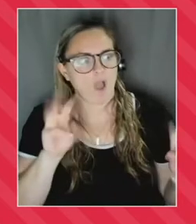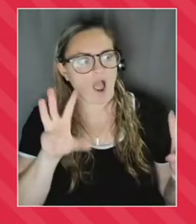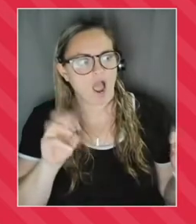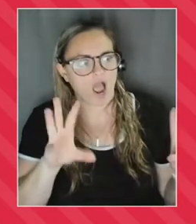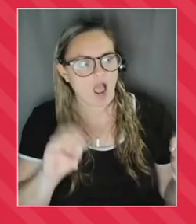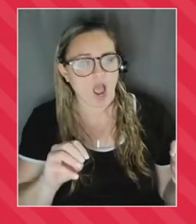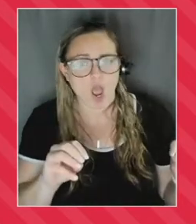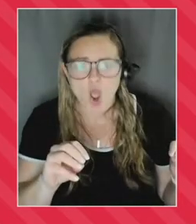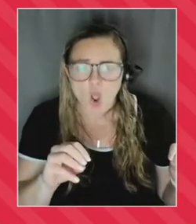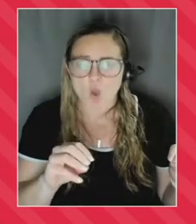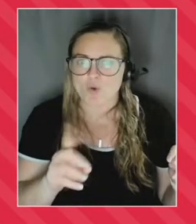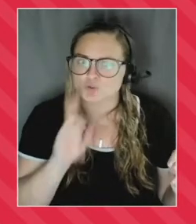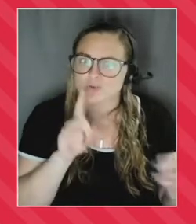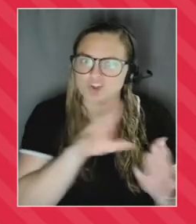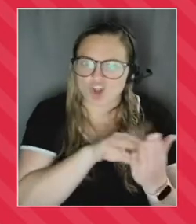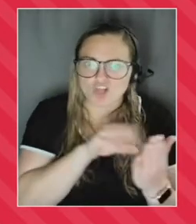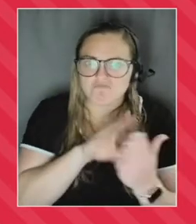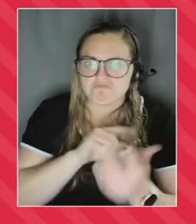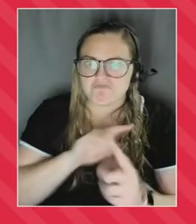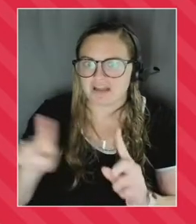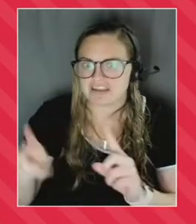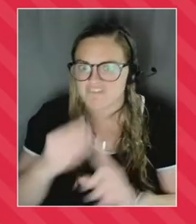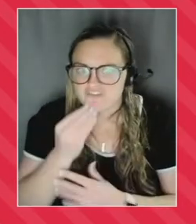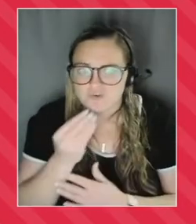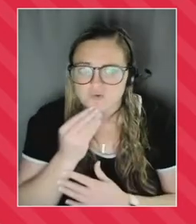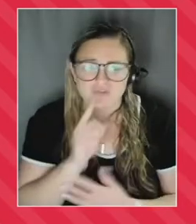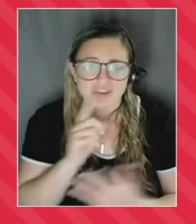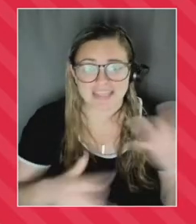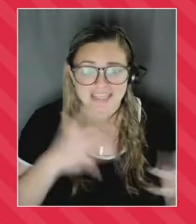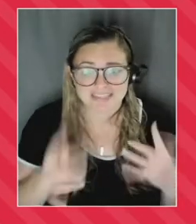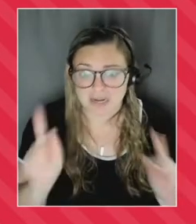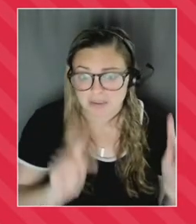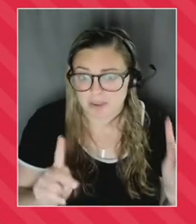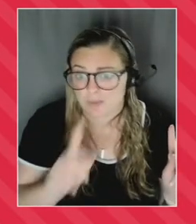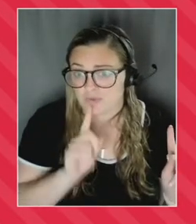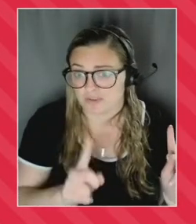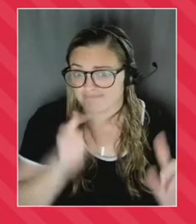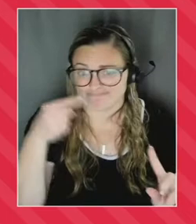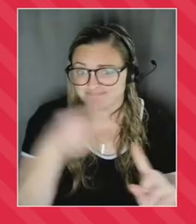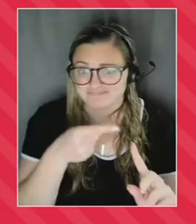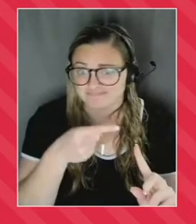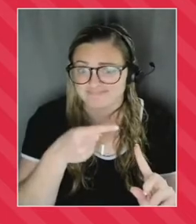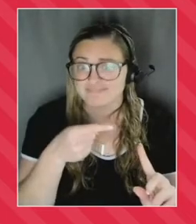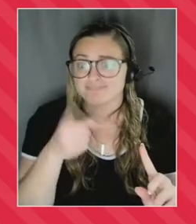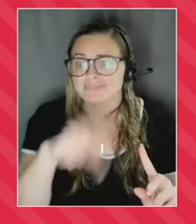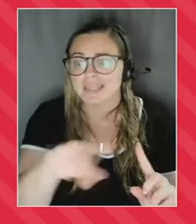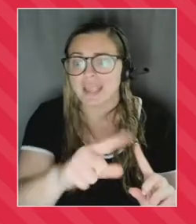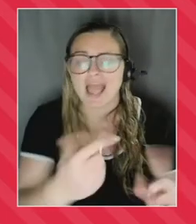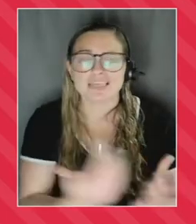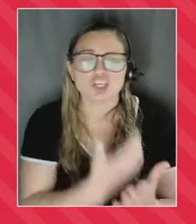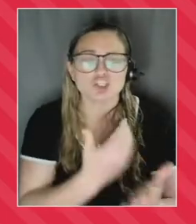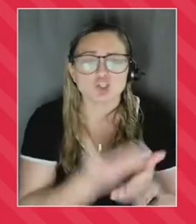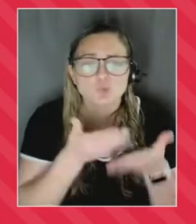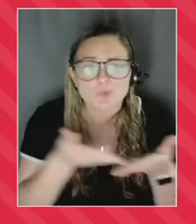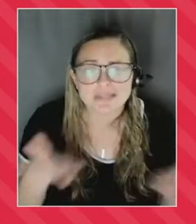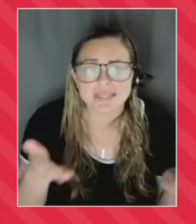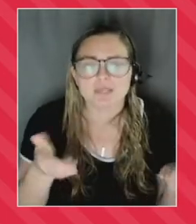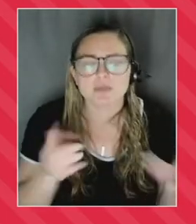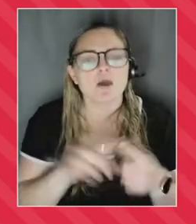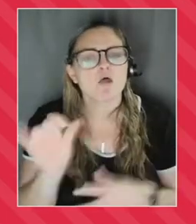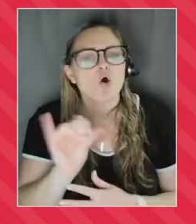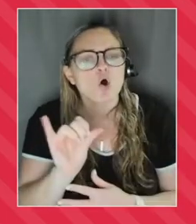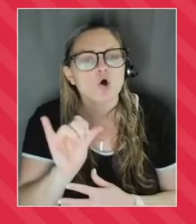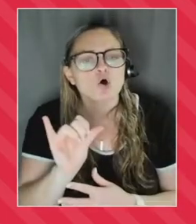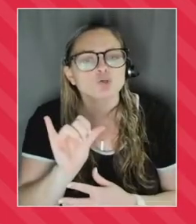started discovering things. I think that's what really excited people, was they were getting these new things, but also